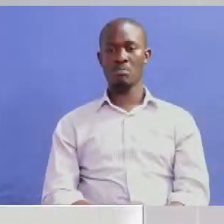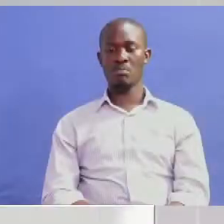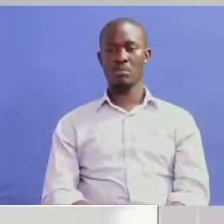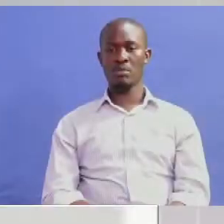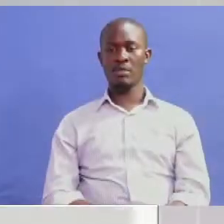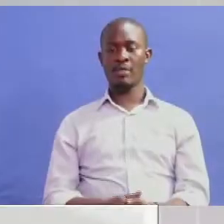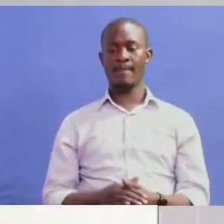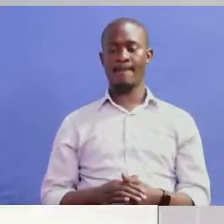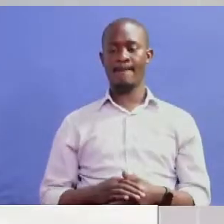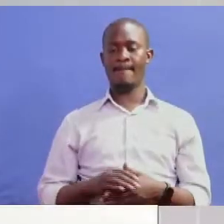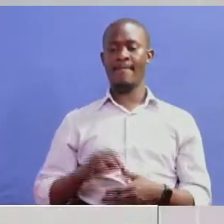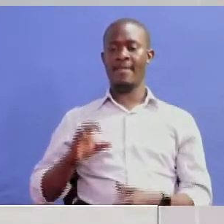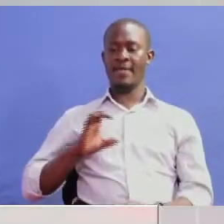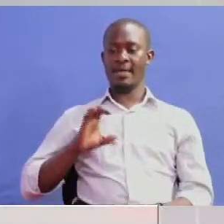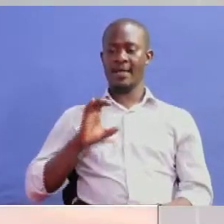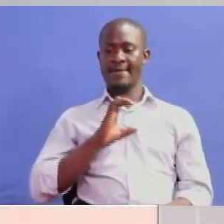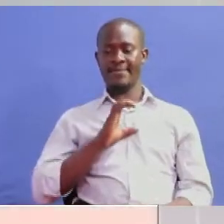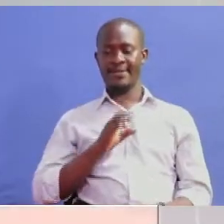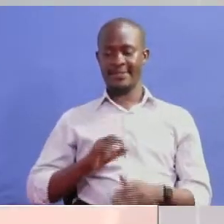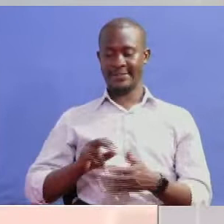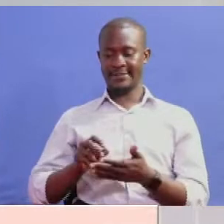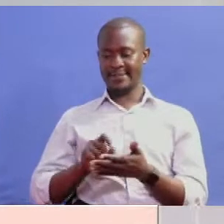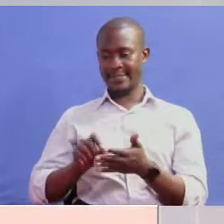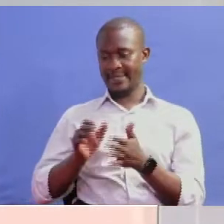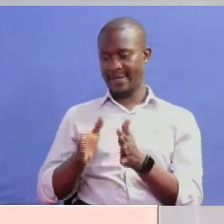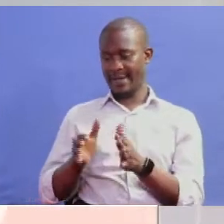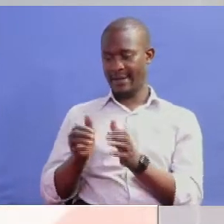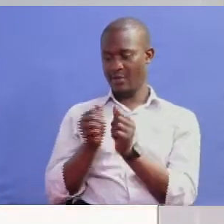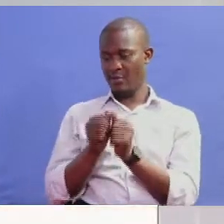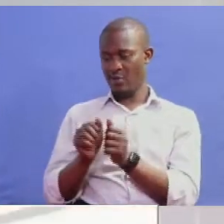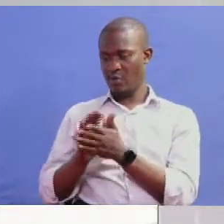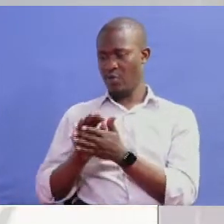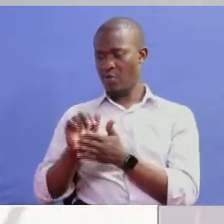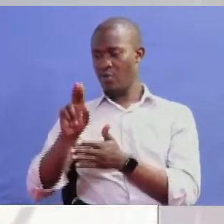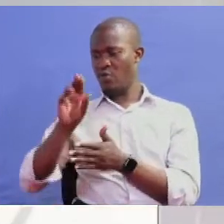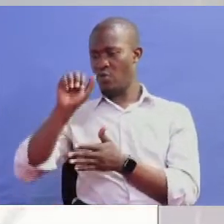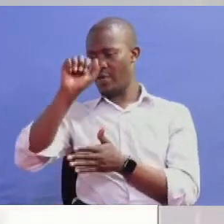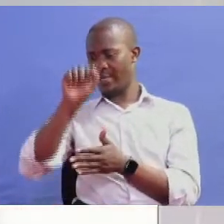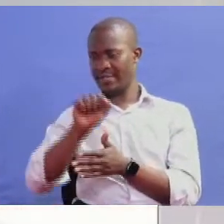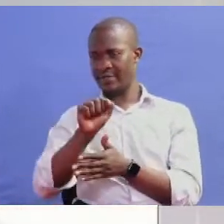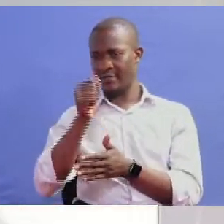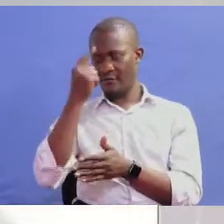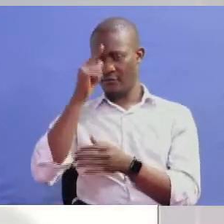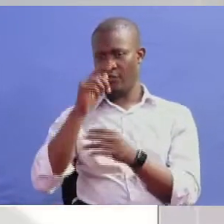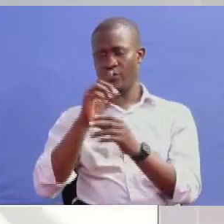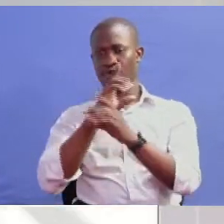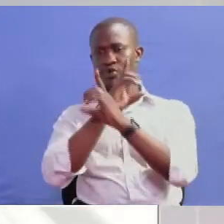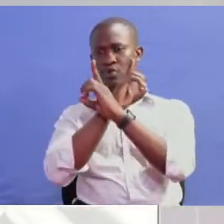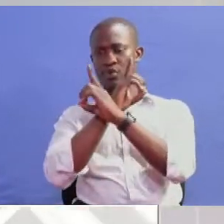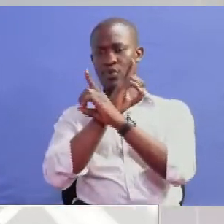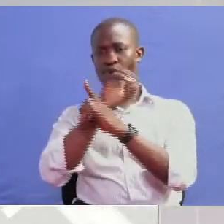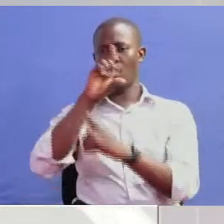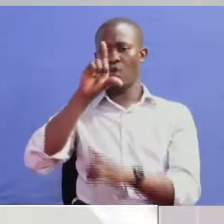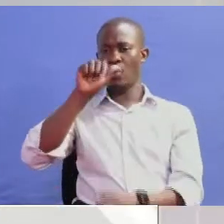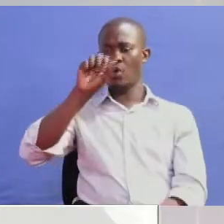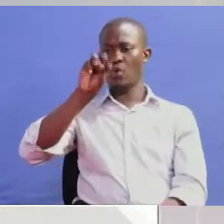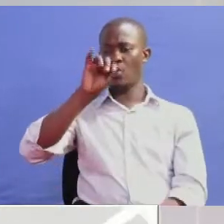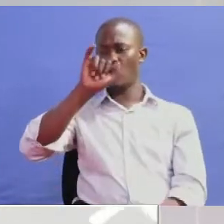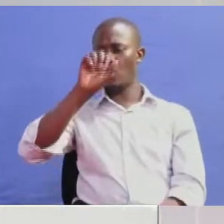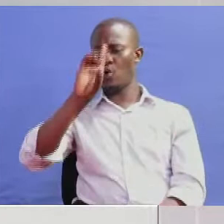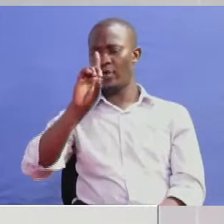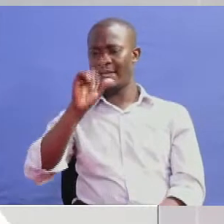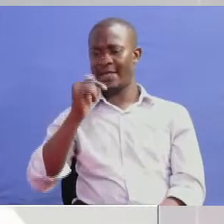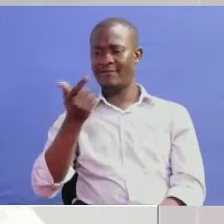Cabinet Secretary for Defense Aden Duale, together with the United States Secretary for Defense Lloyd Austin, have